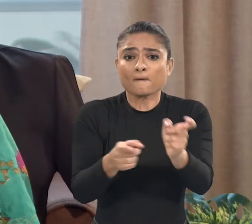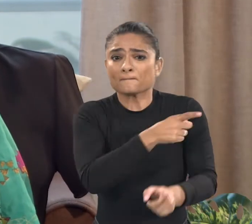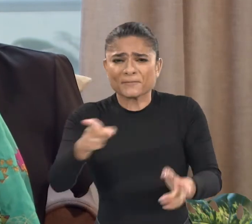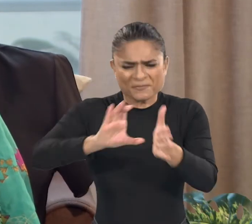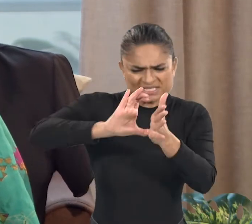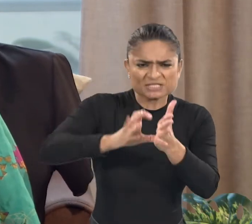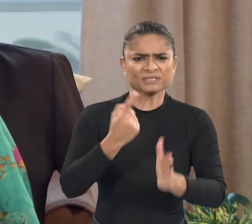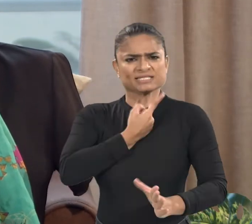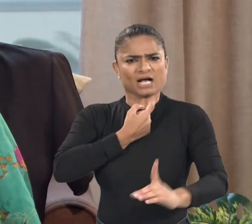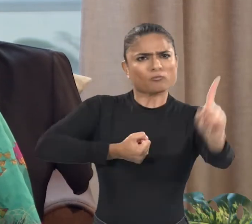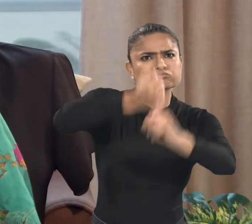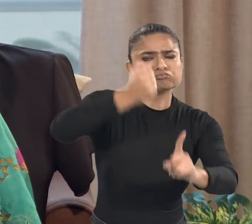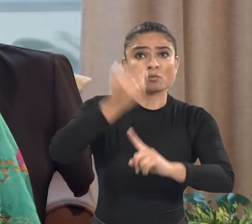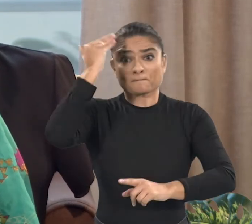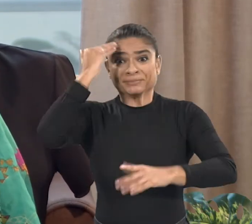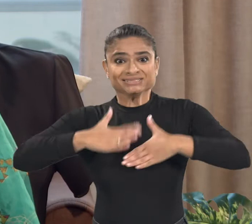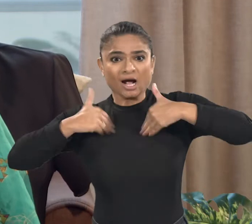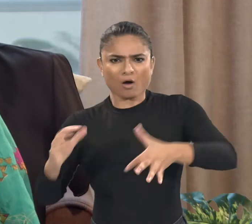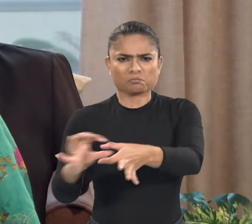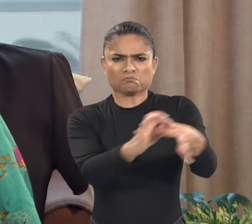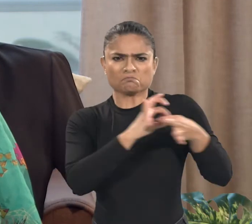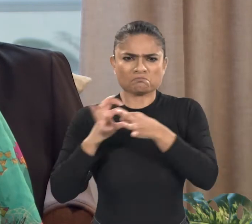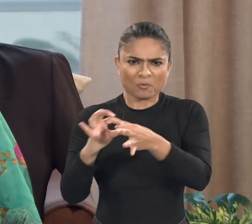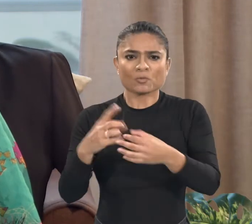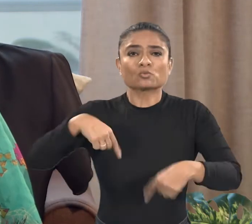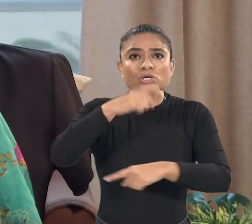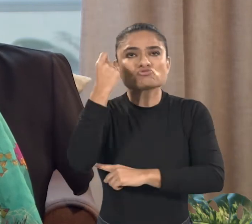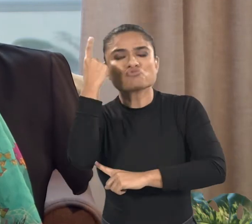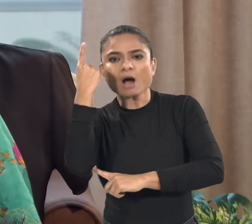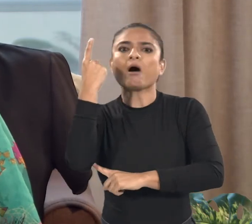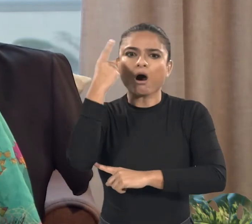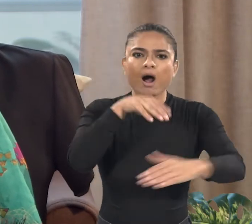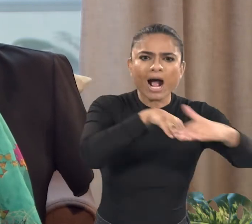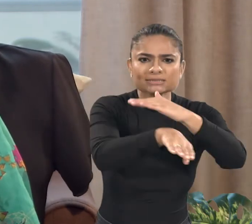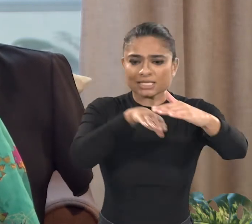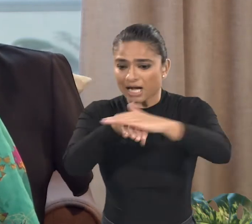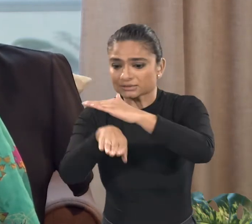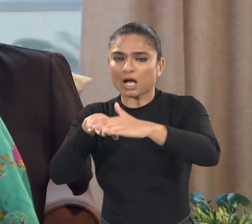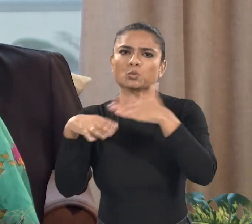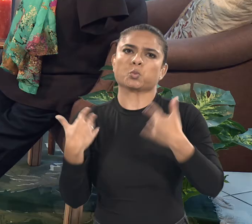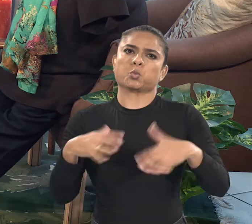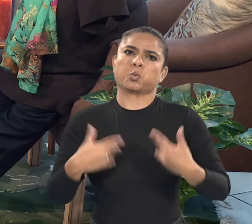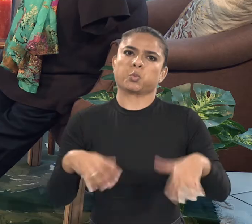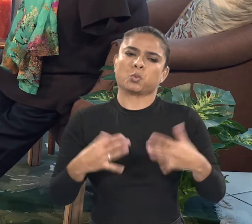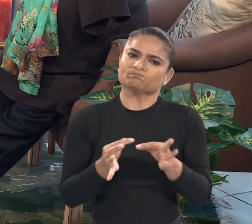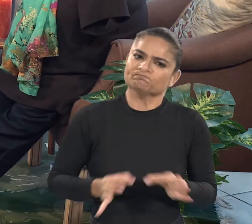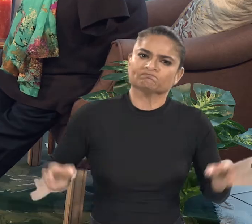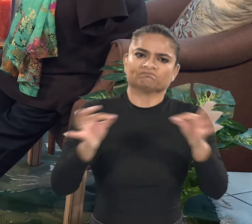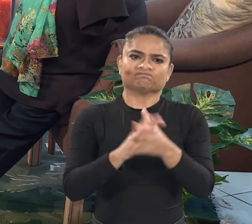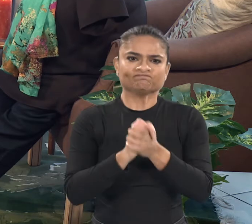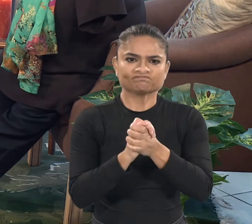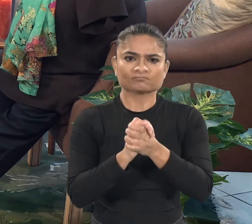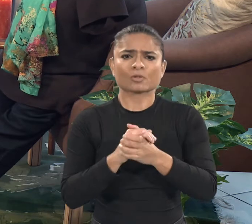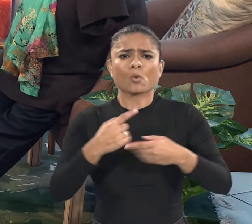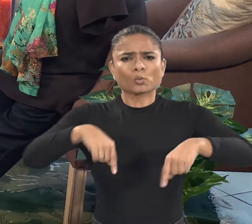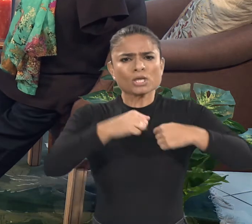self-advocate for disabilities and mental health, we've got to realize if we access our vulnerability, that we open to